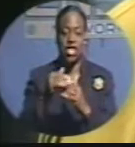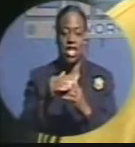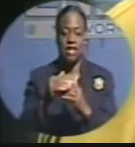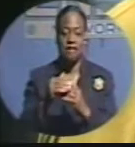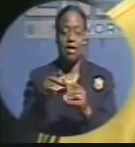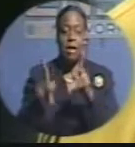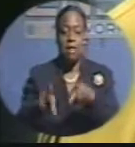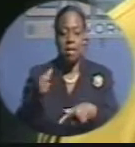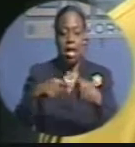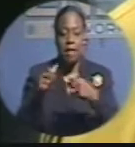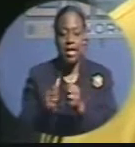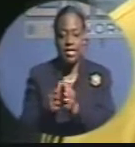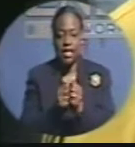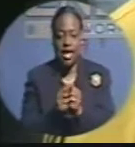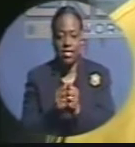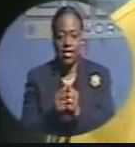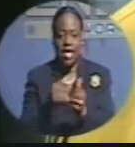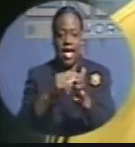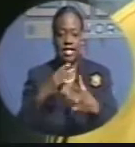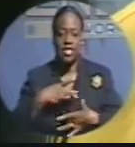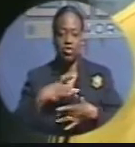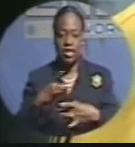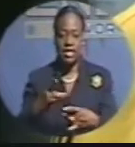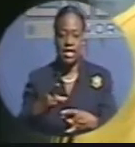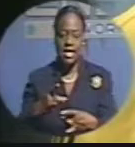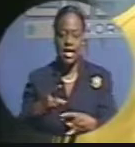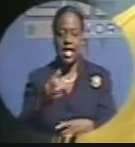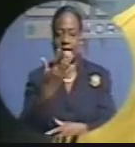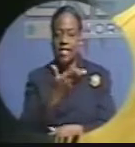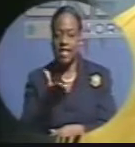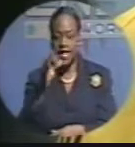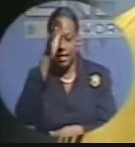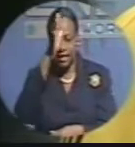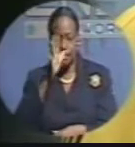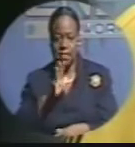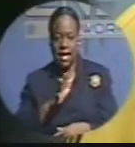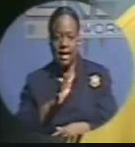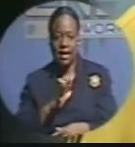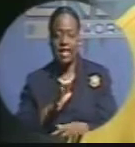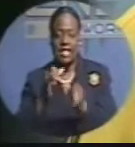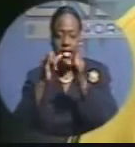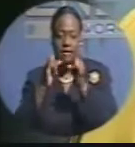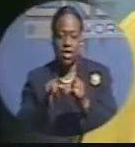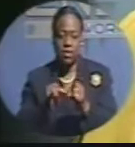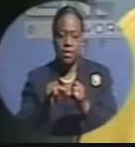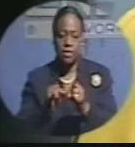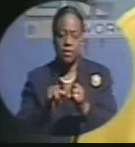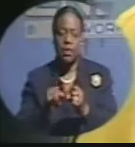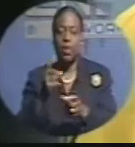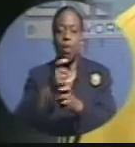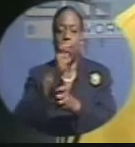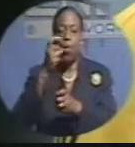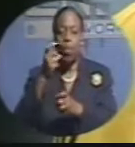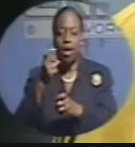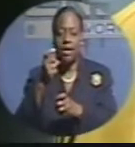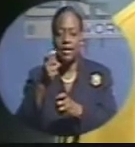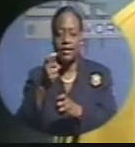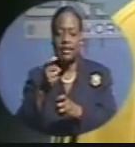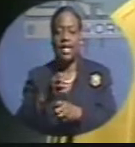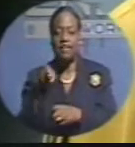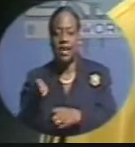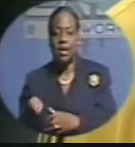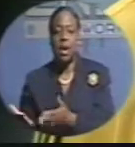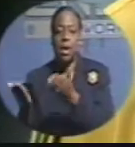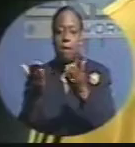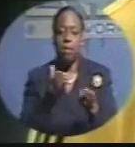interesting that these guys, not as individuals, won events, not as individuals